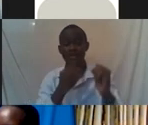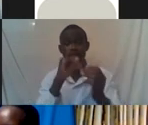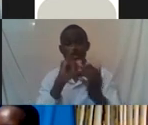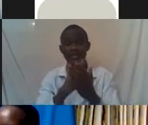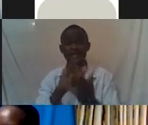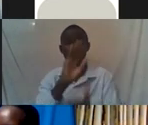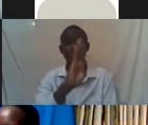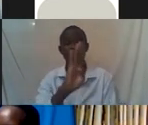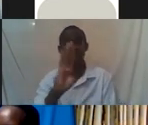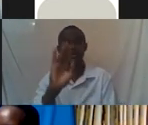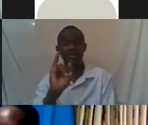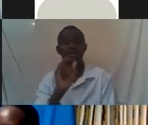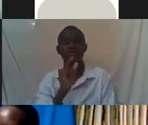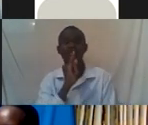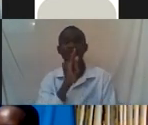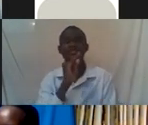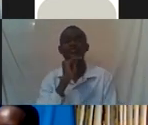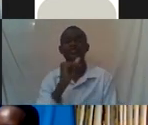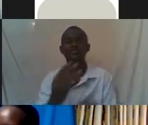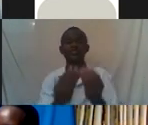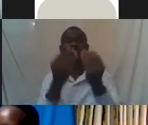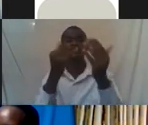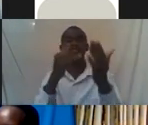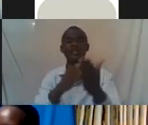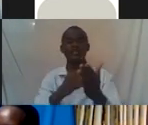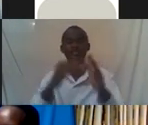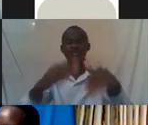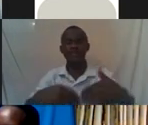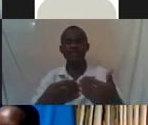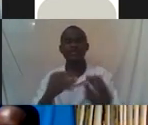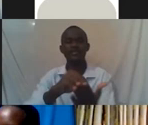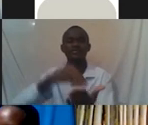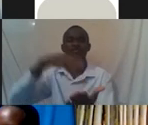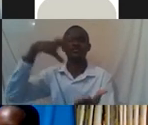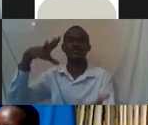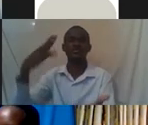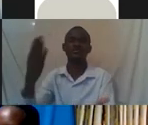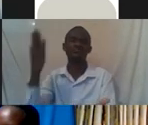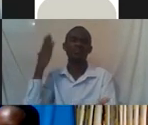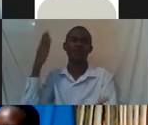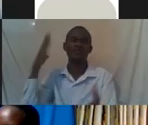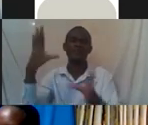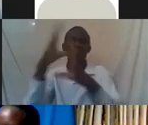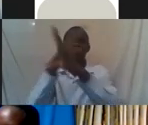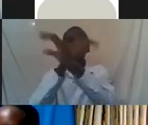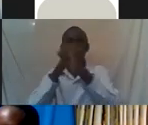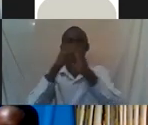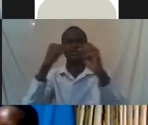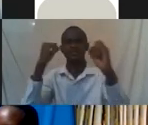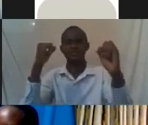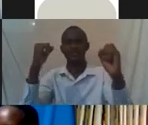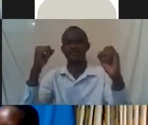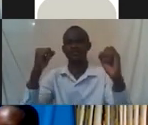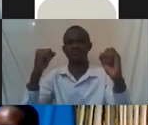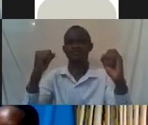actually is not dealing with that. It's giving more, you know, going back to the more imperial form